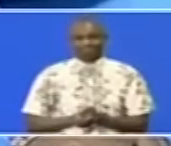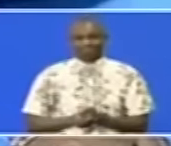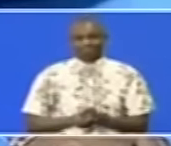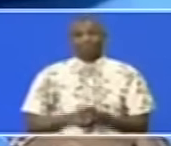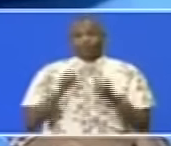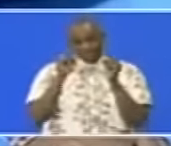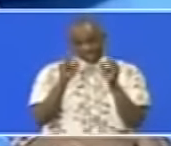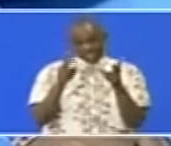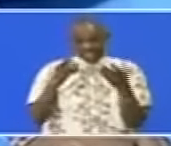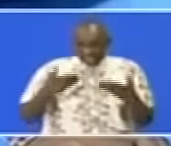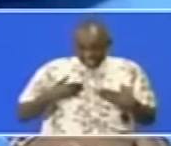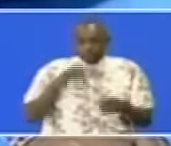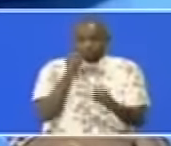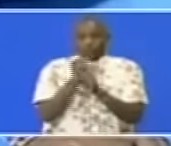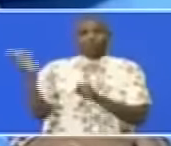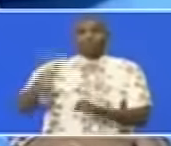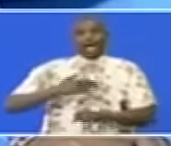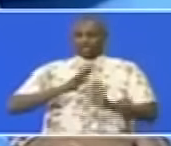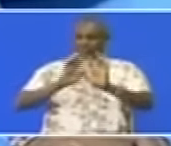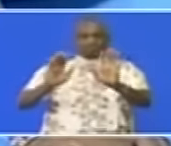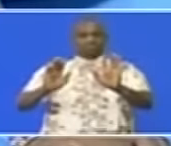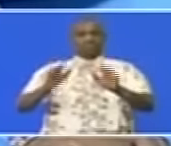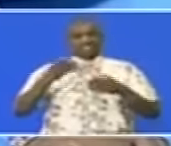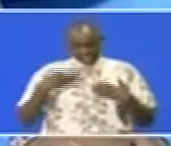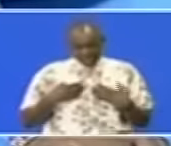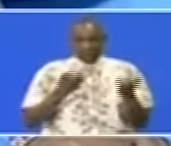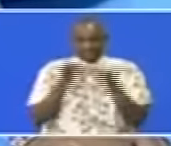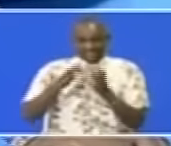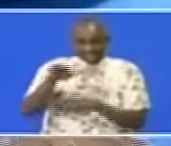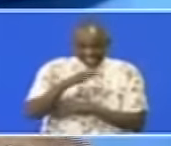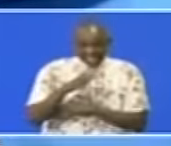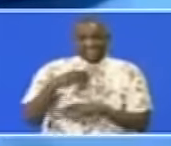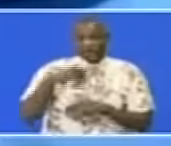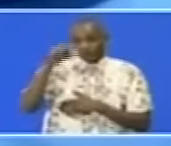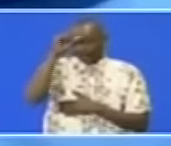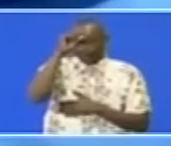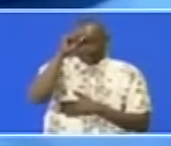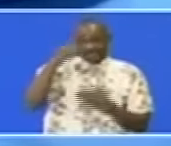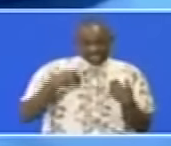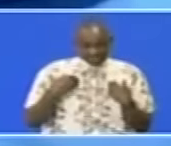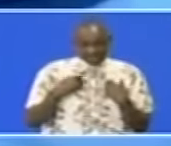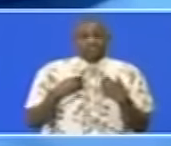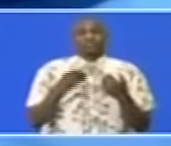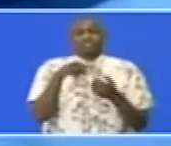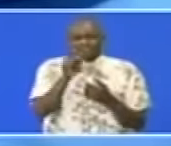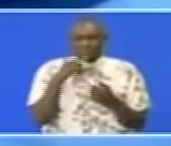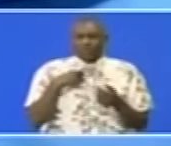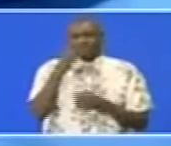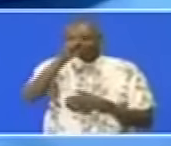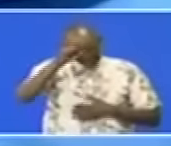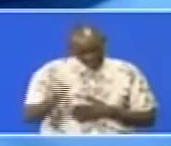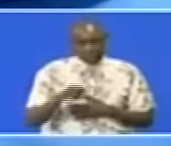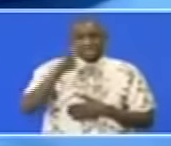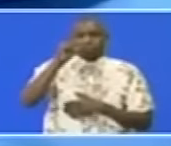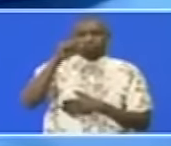All right, so I've taken my job back from Helen Mtawali. Let's continue the business. And the government launched an ambitious plan to generate 5,000